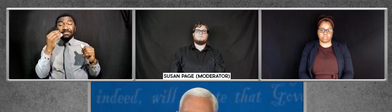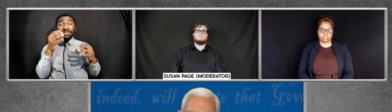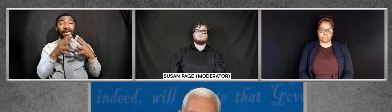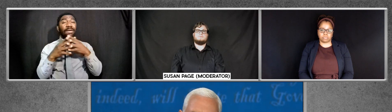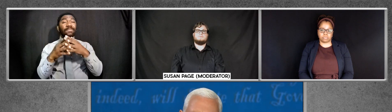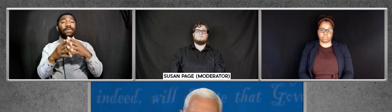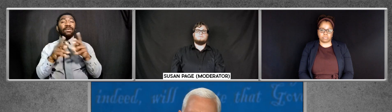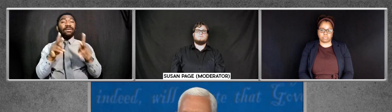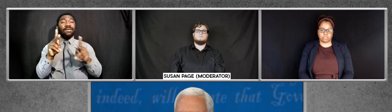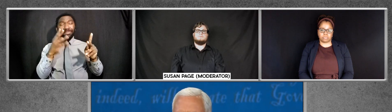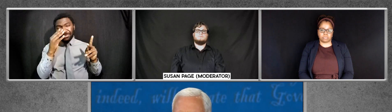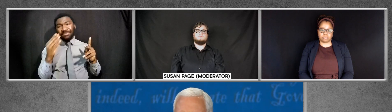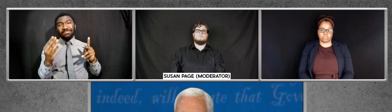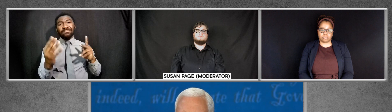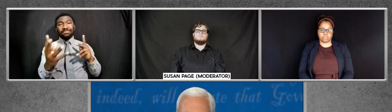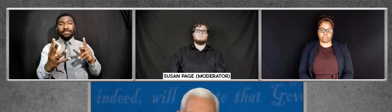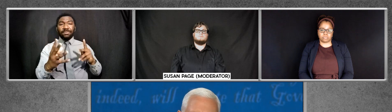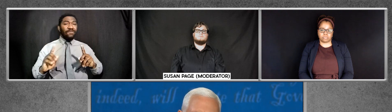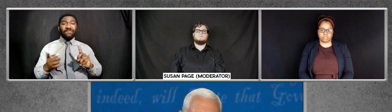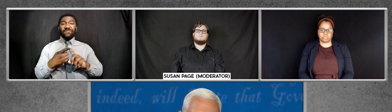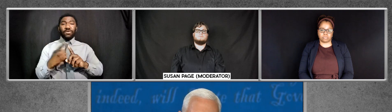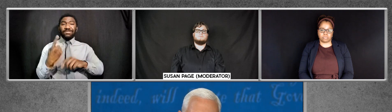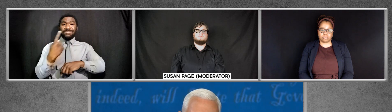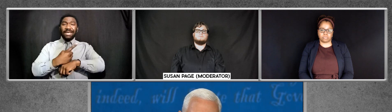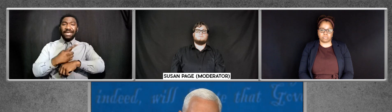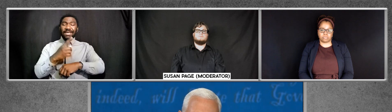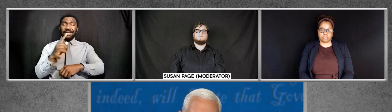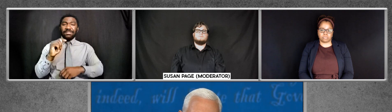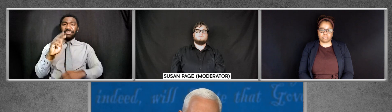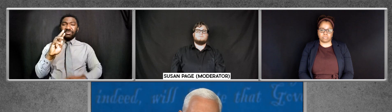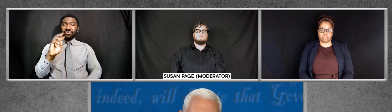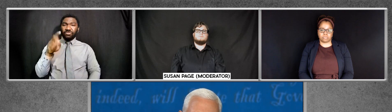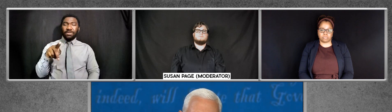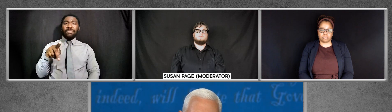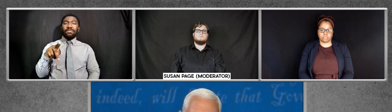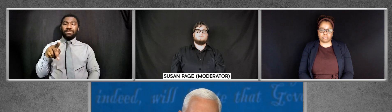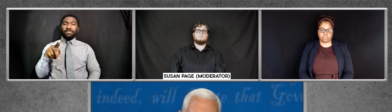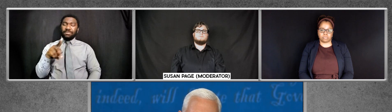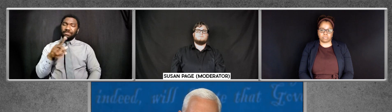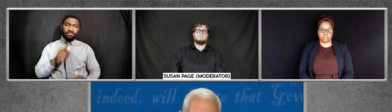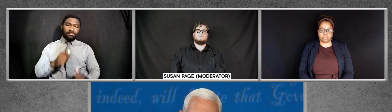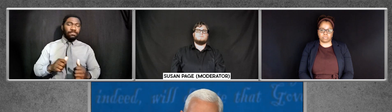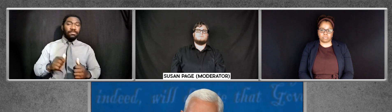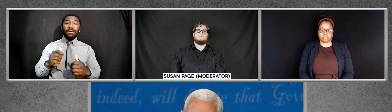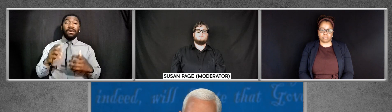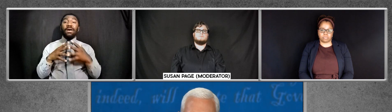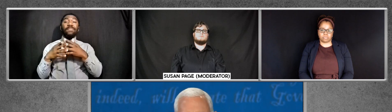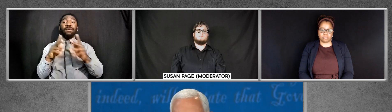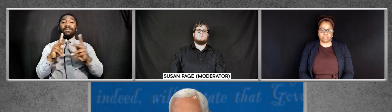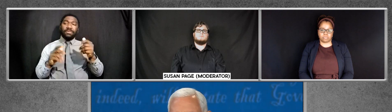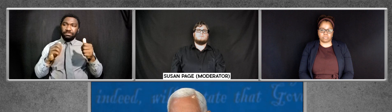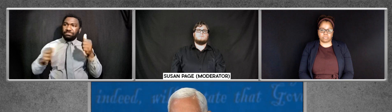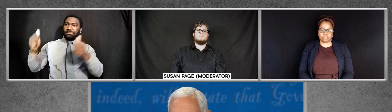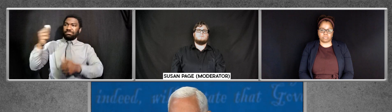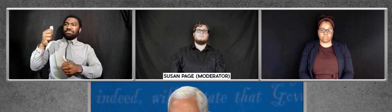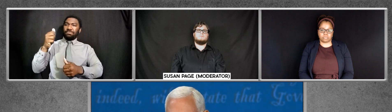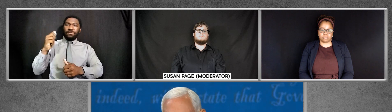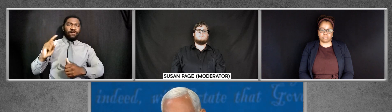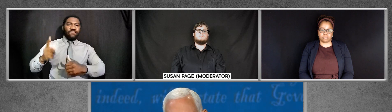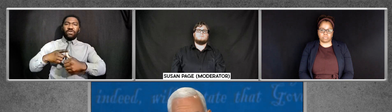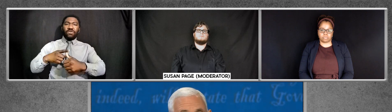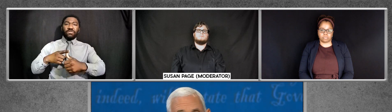very first day, President Donald Trump has put the health of America first. Before there were more than 5